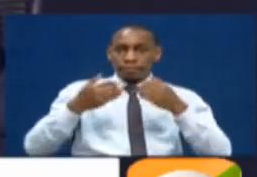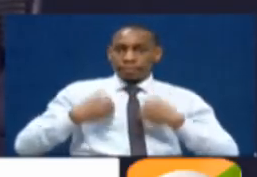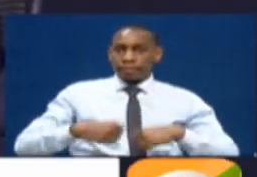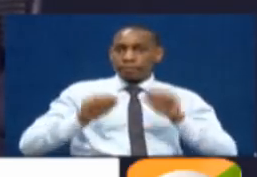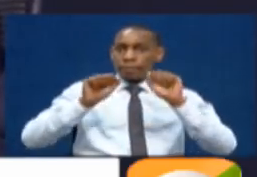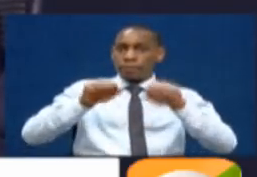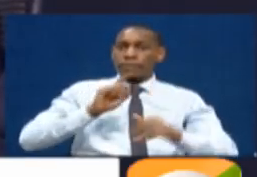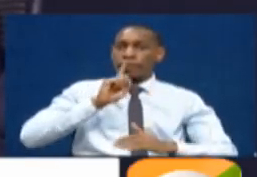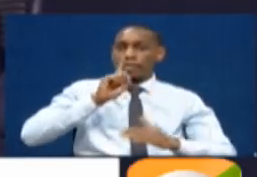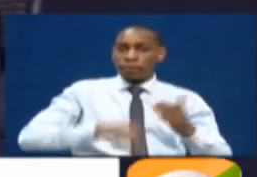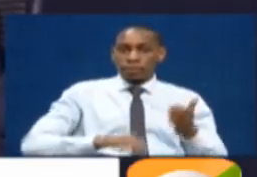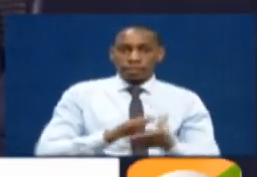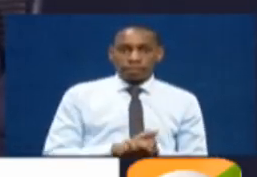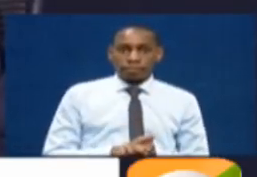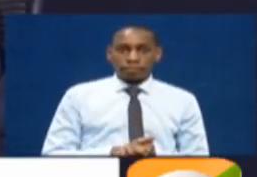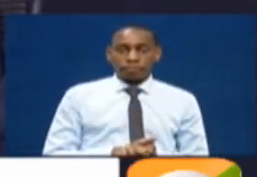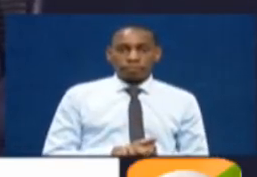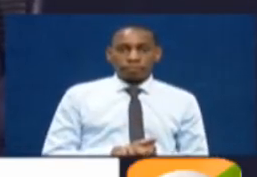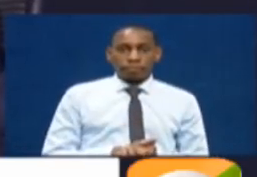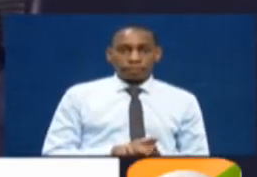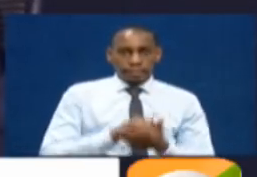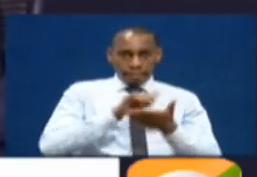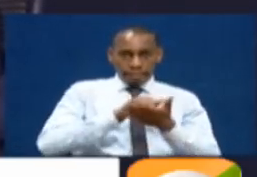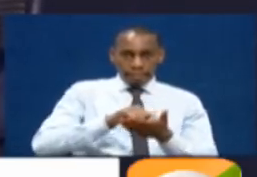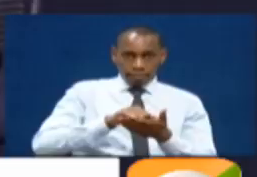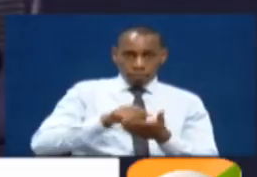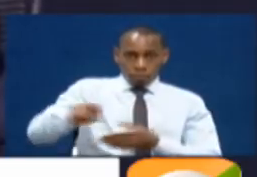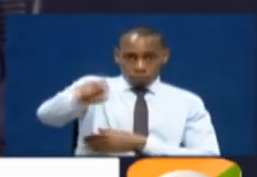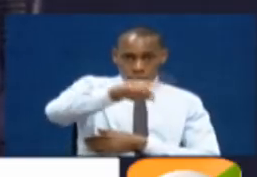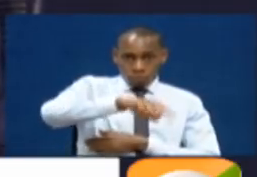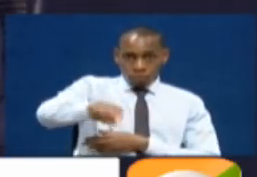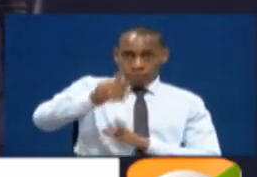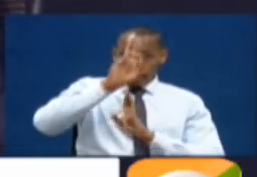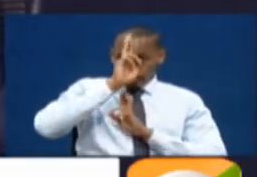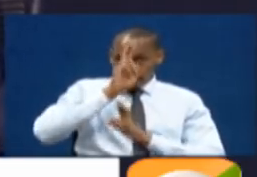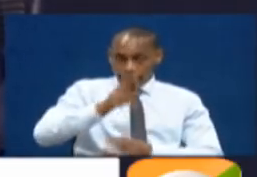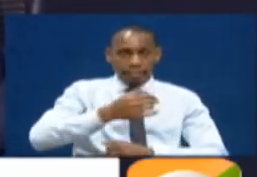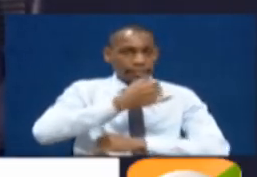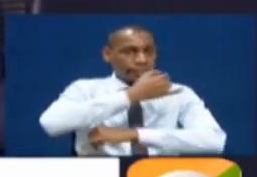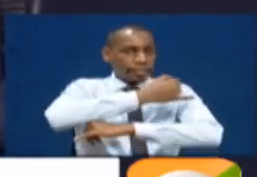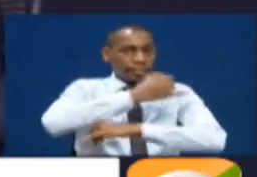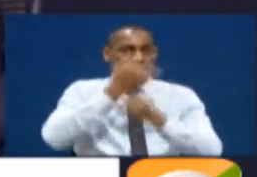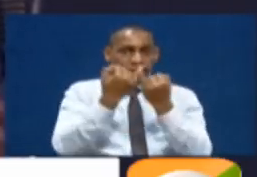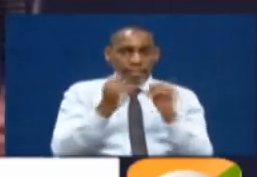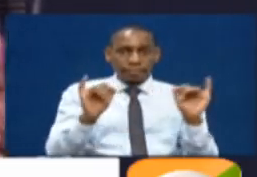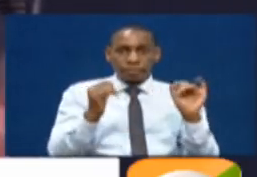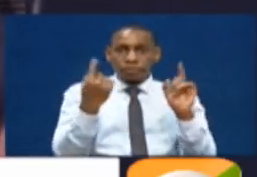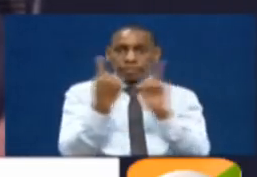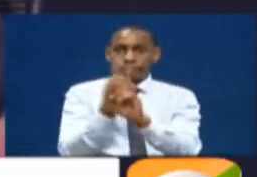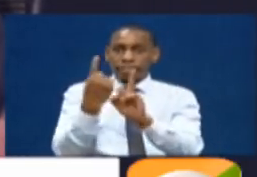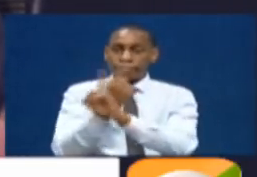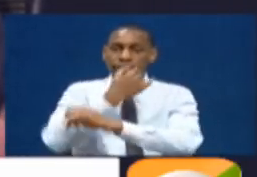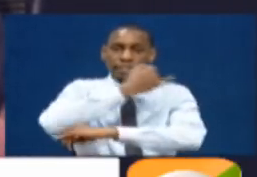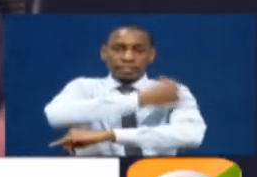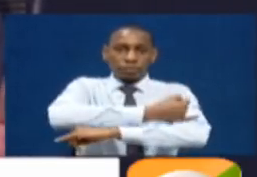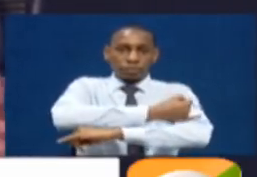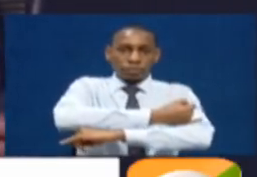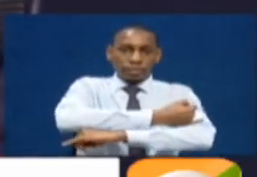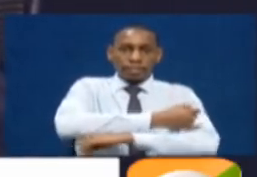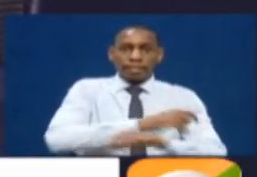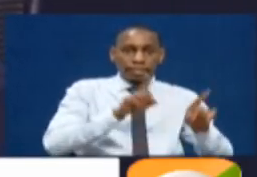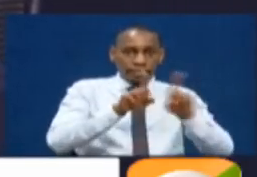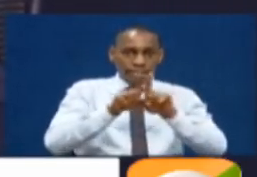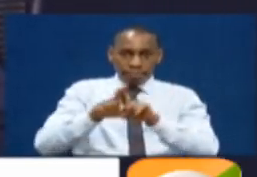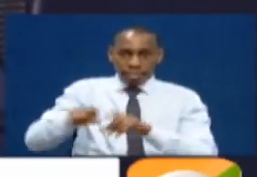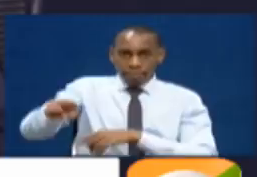let us respect the independence of the various institutions. Okay. And let